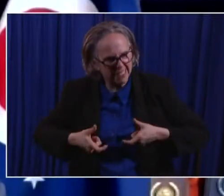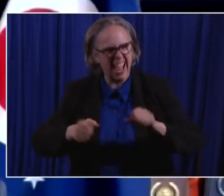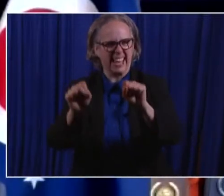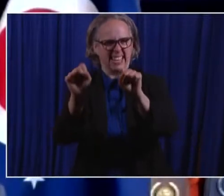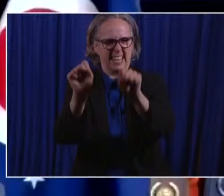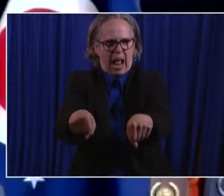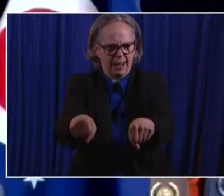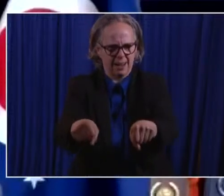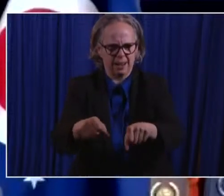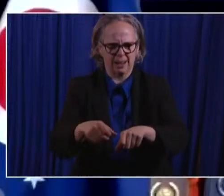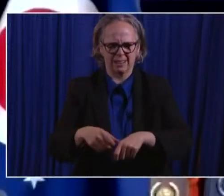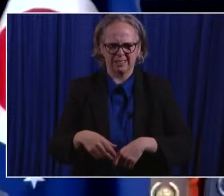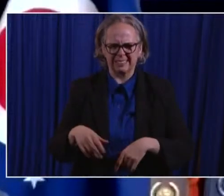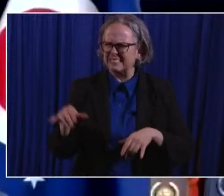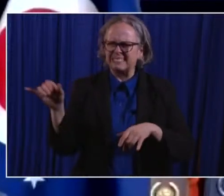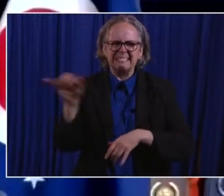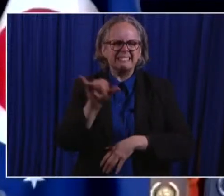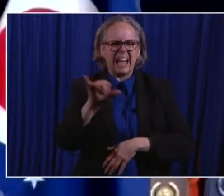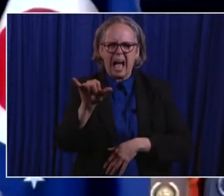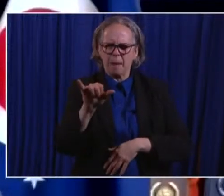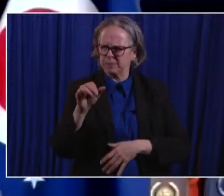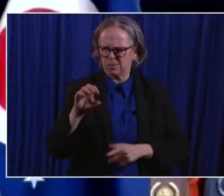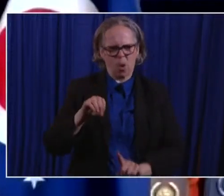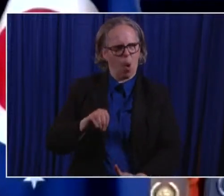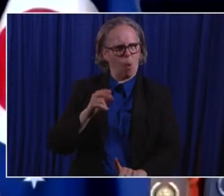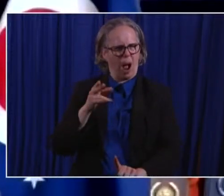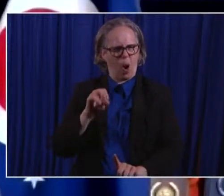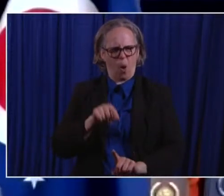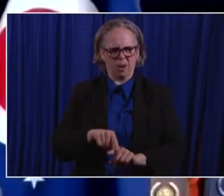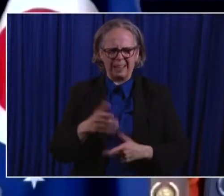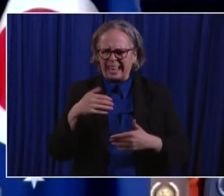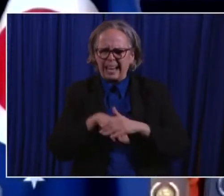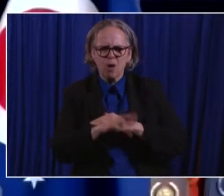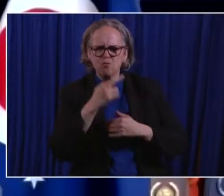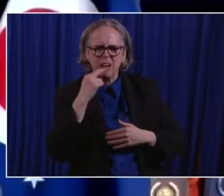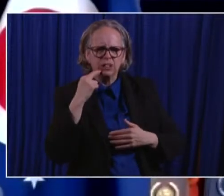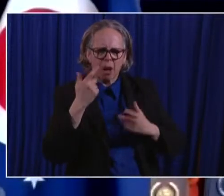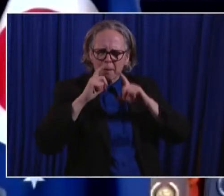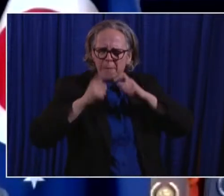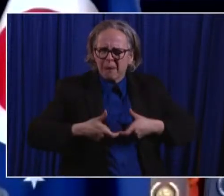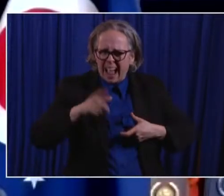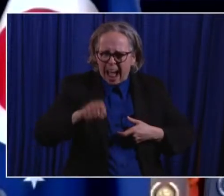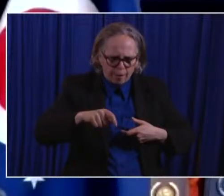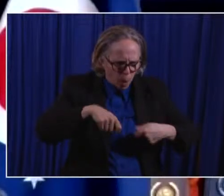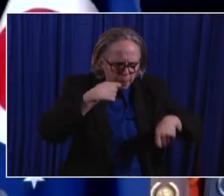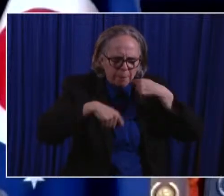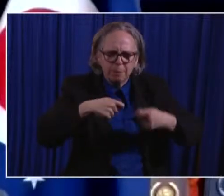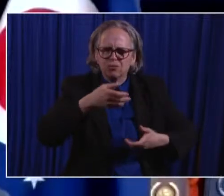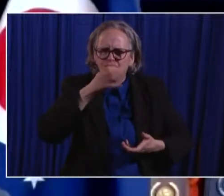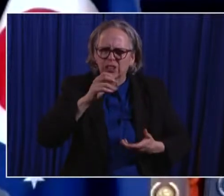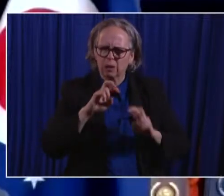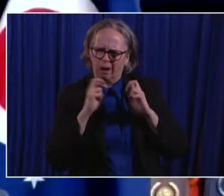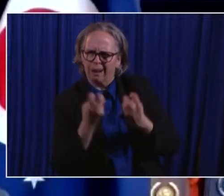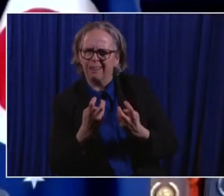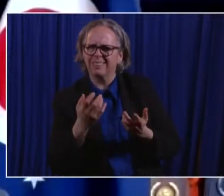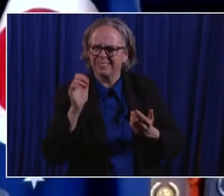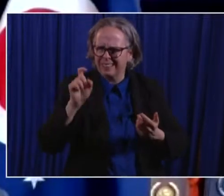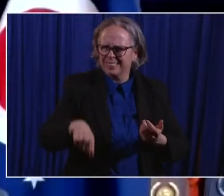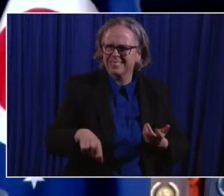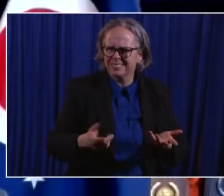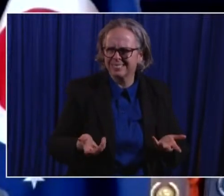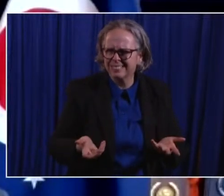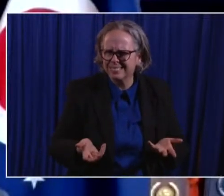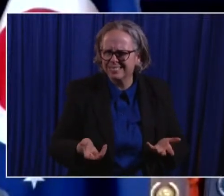when you're dining at a restaurant, particularly when you're outdoors. You just have, when you're going inside to your table, you certainly do. But I